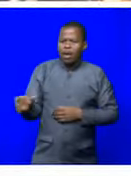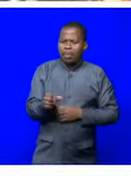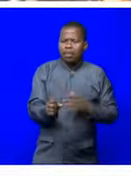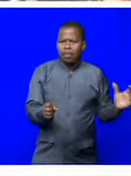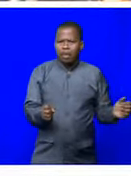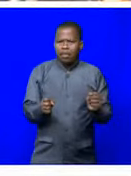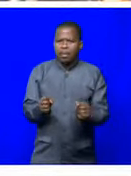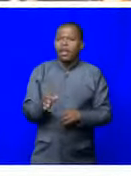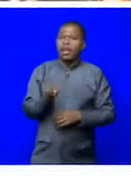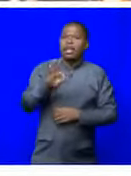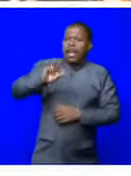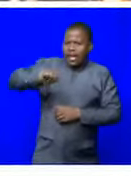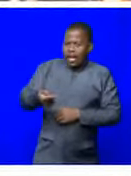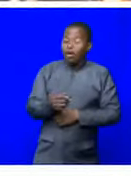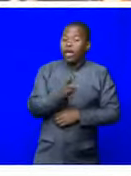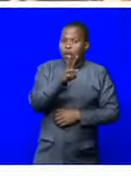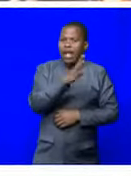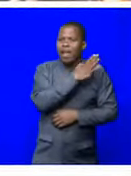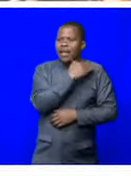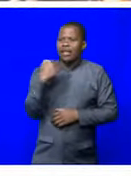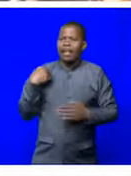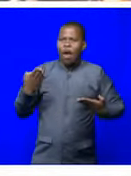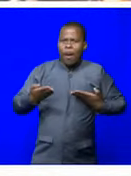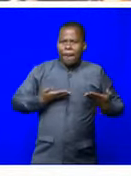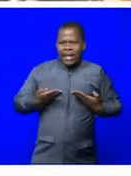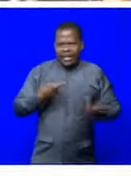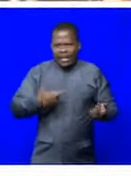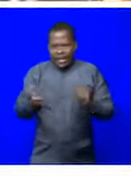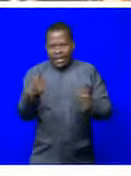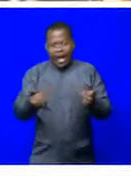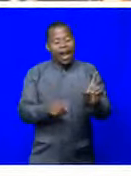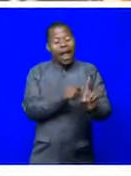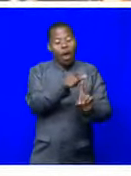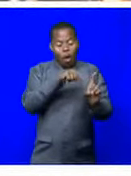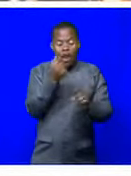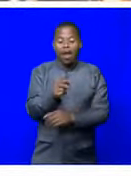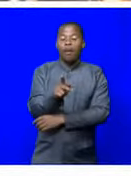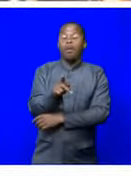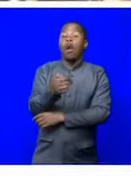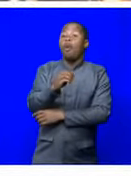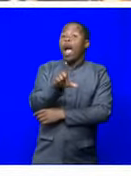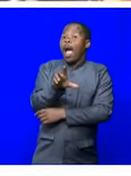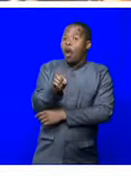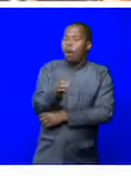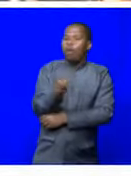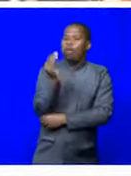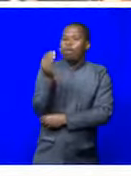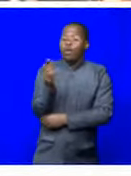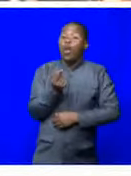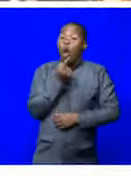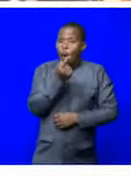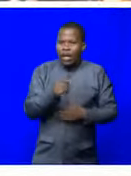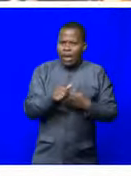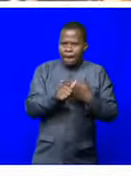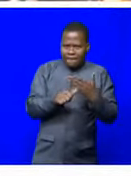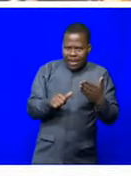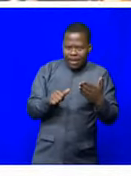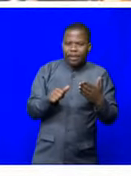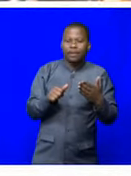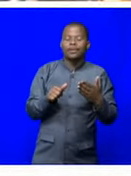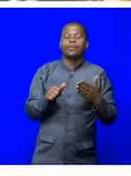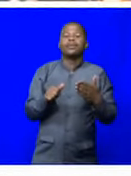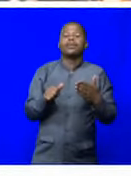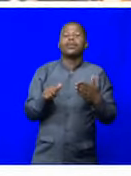kwekuthi loku dithelo demhlangano wabosomabhizinisi lobo ubanjelwe eVele Singapore inyanga yenhlaba